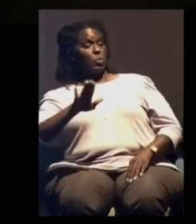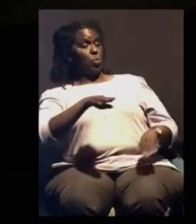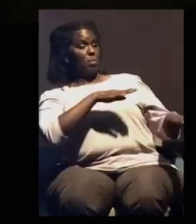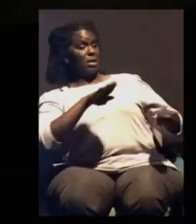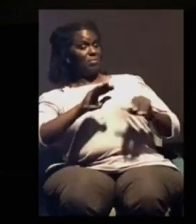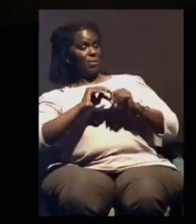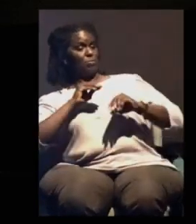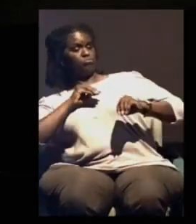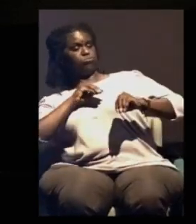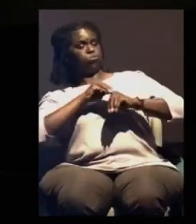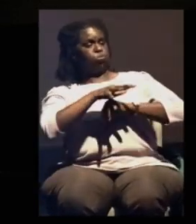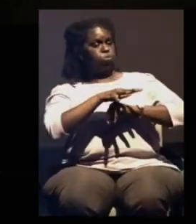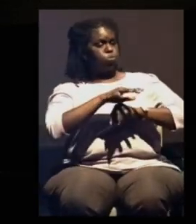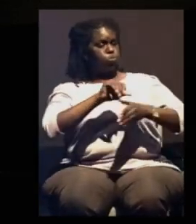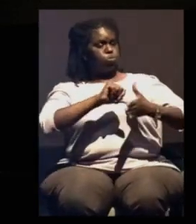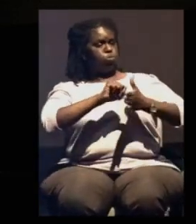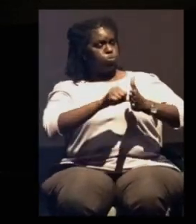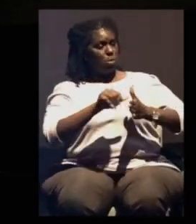behavior.